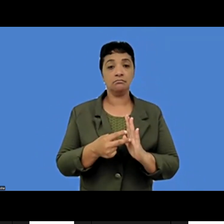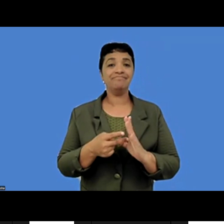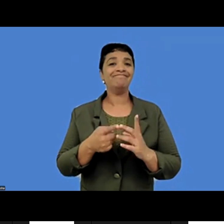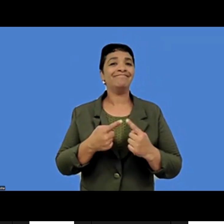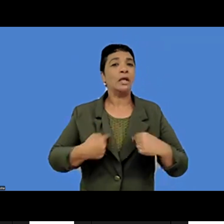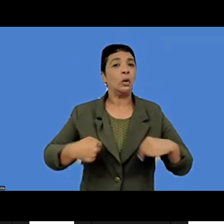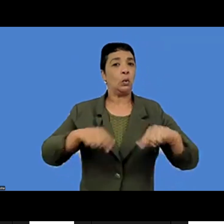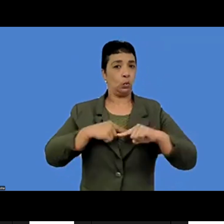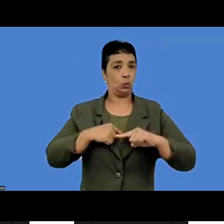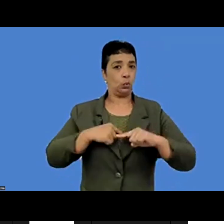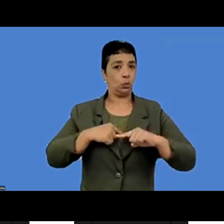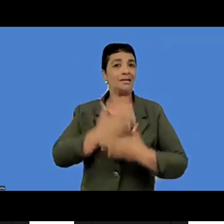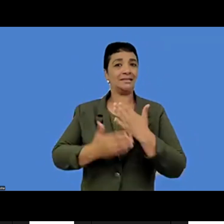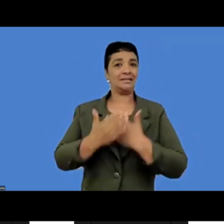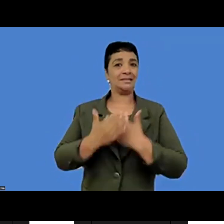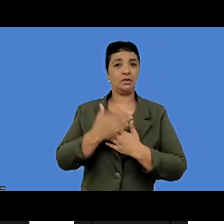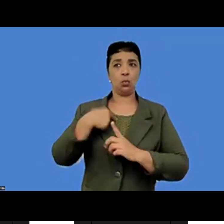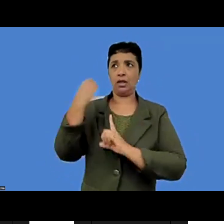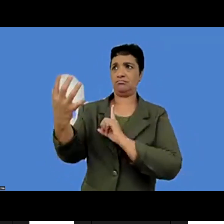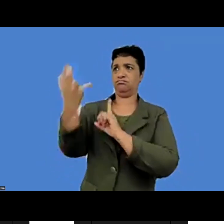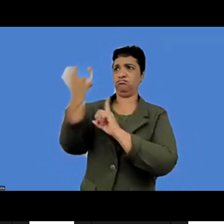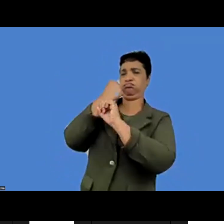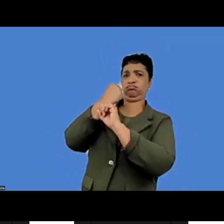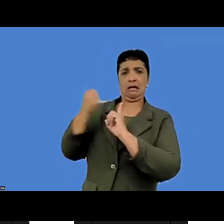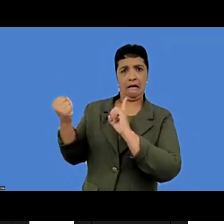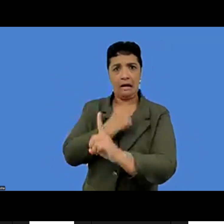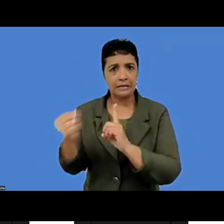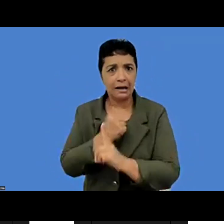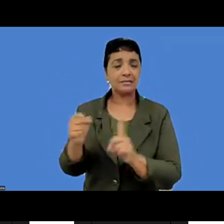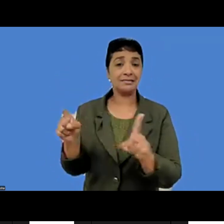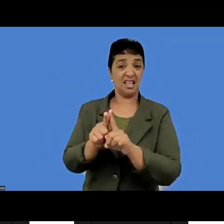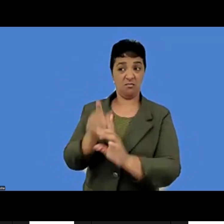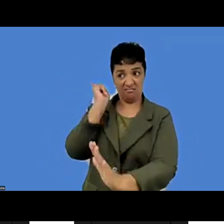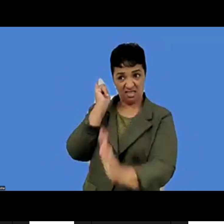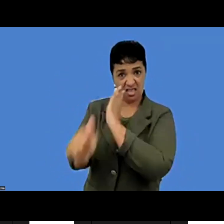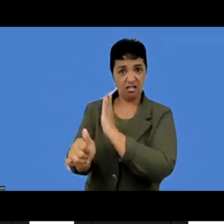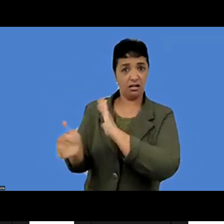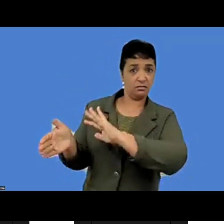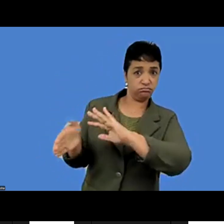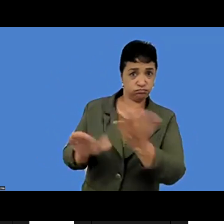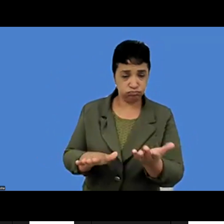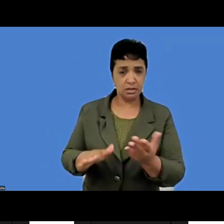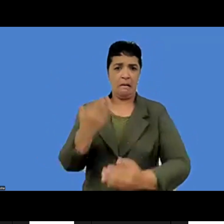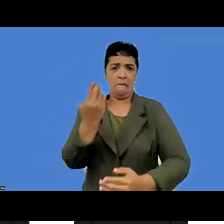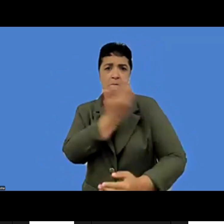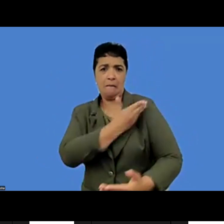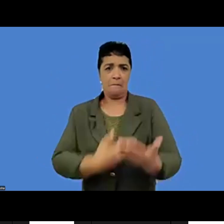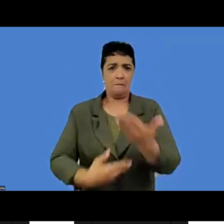succinct to attacks, violent attacks, including killings, mutilation of body